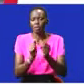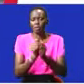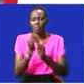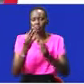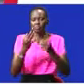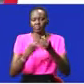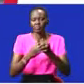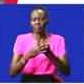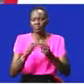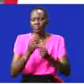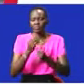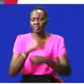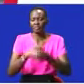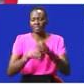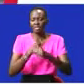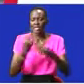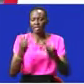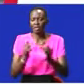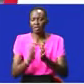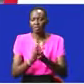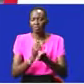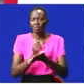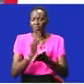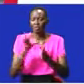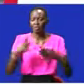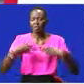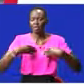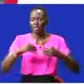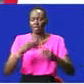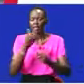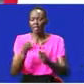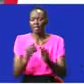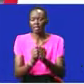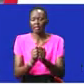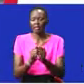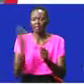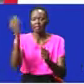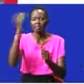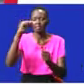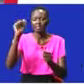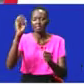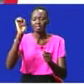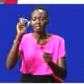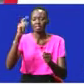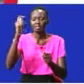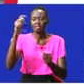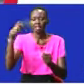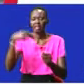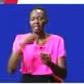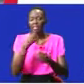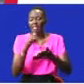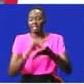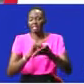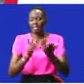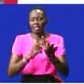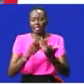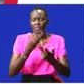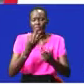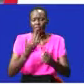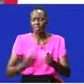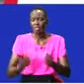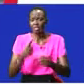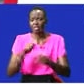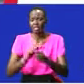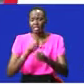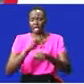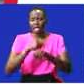kod apisa maduong' ma ochung' ne yore go eko mag thieth e kaunti onogo ma Migori migosi Seth Midenyo olero ni kwan mag nyithindo go eko magamo